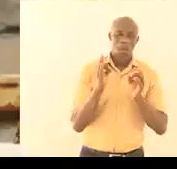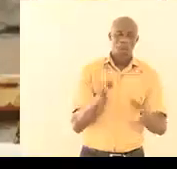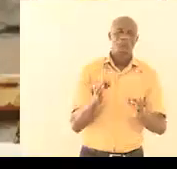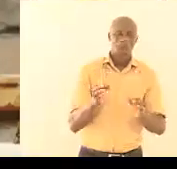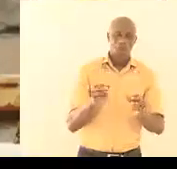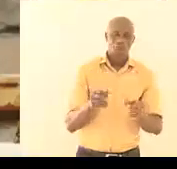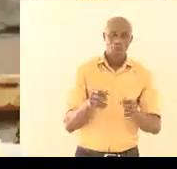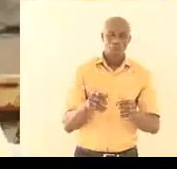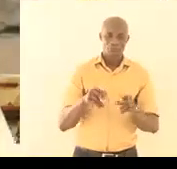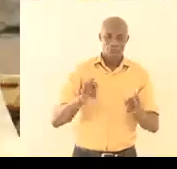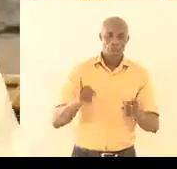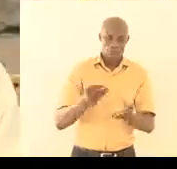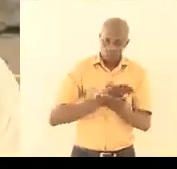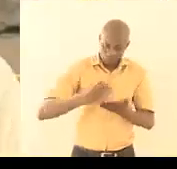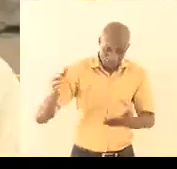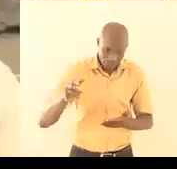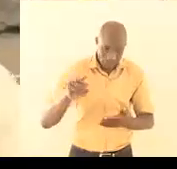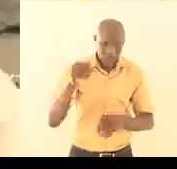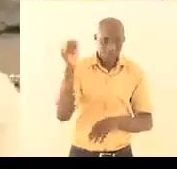know what they are doing.